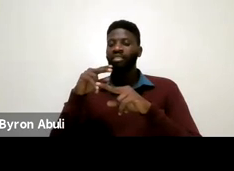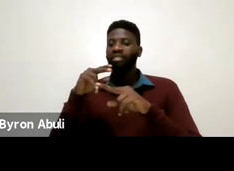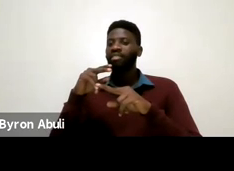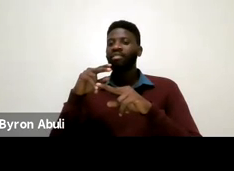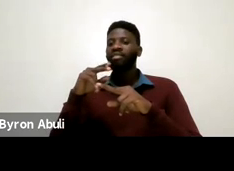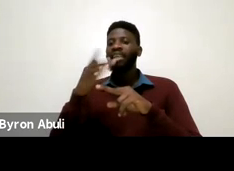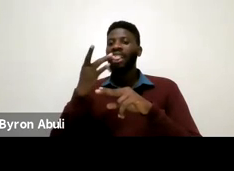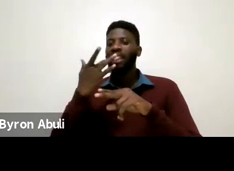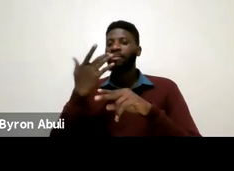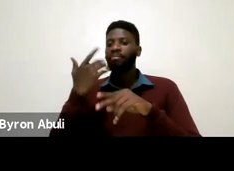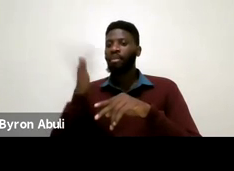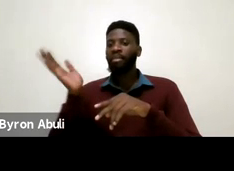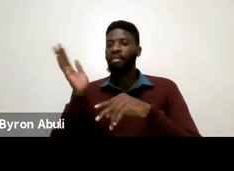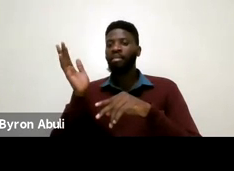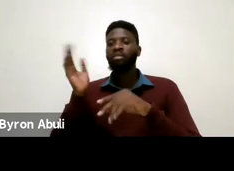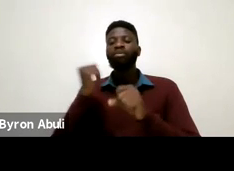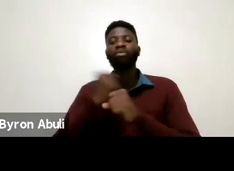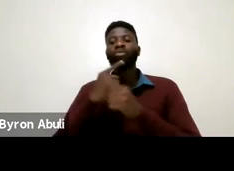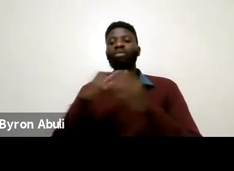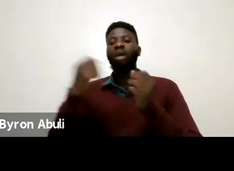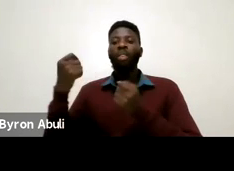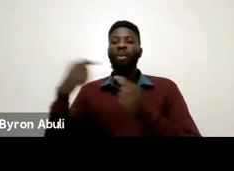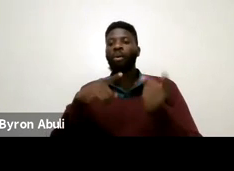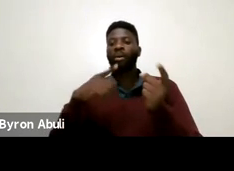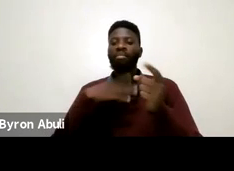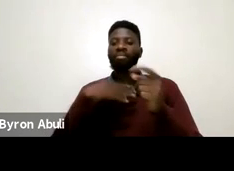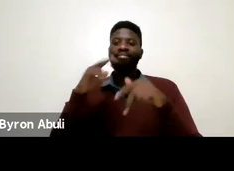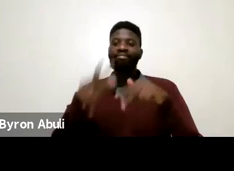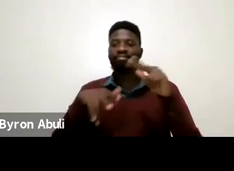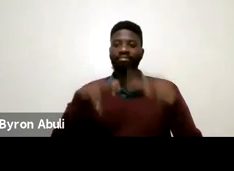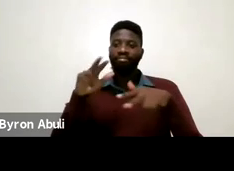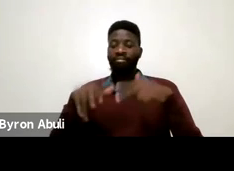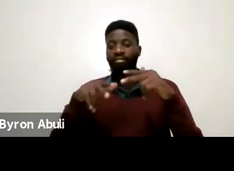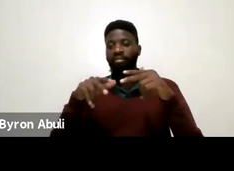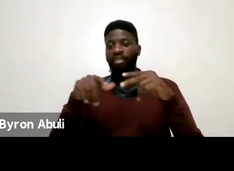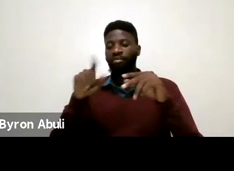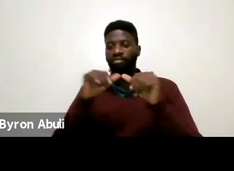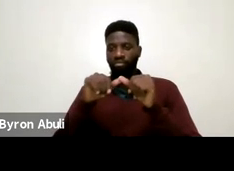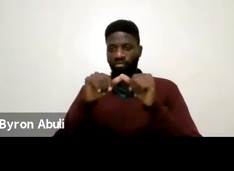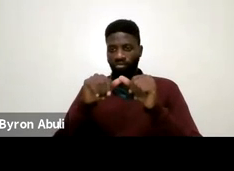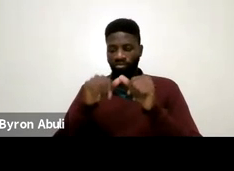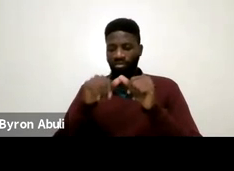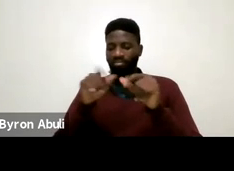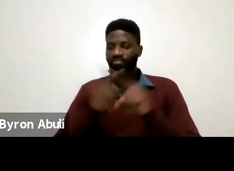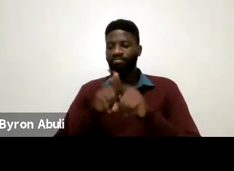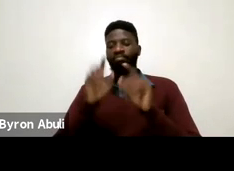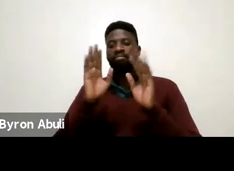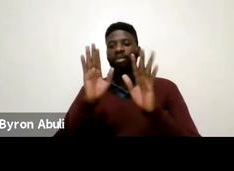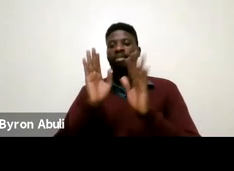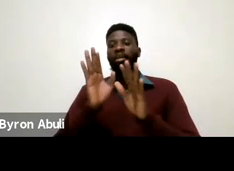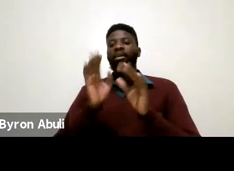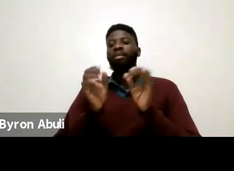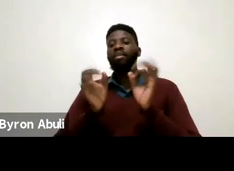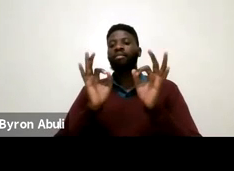and thrown on the floor. So consistency in what you are doing, as Joanna said, is important, because if you do not